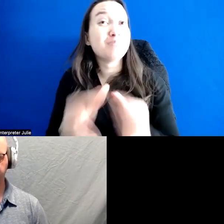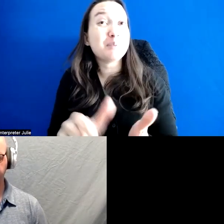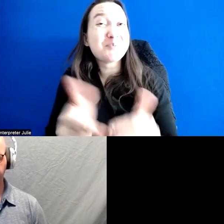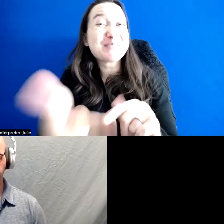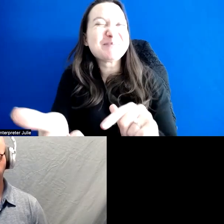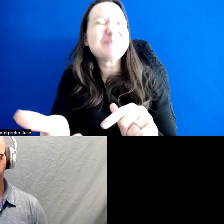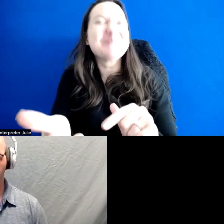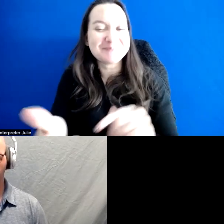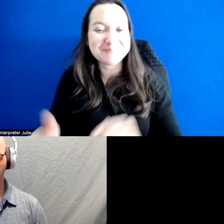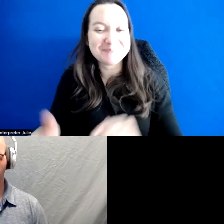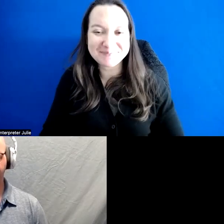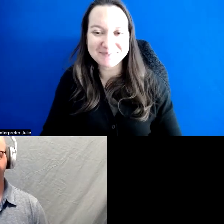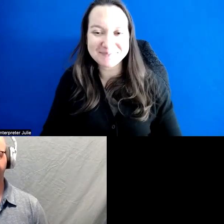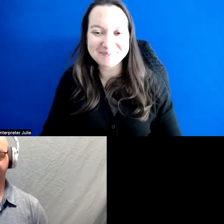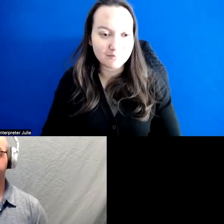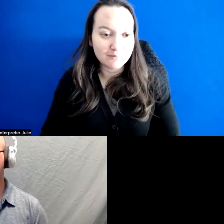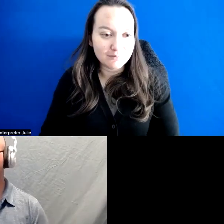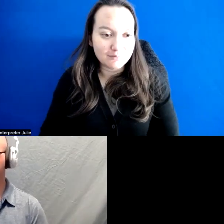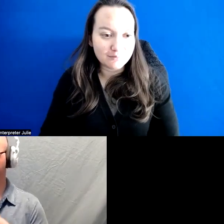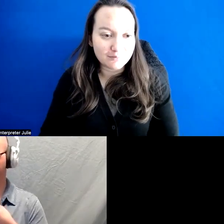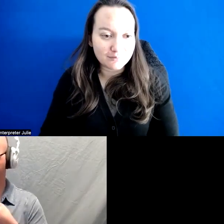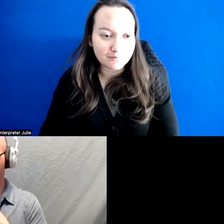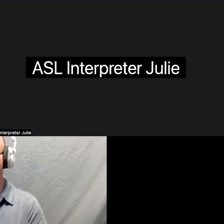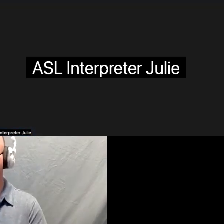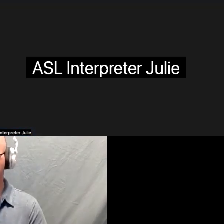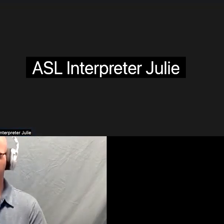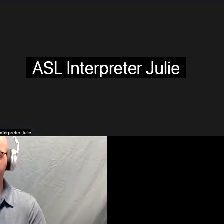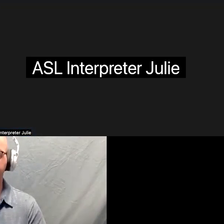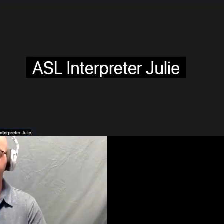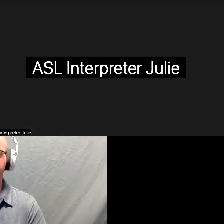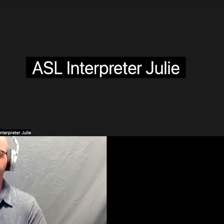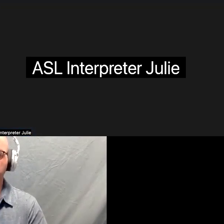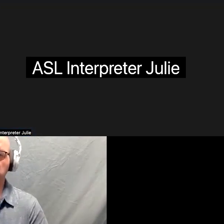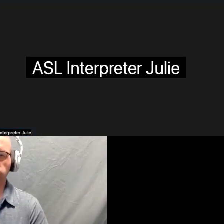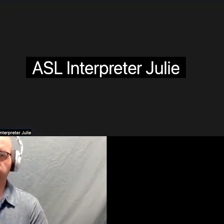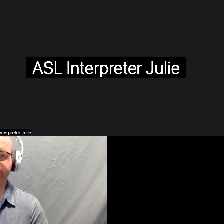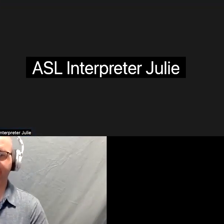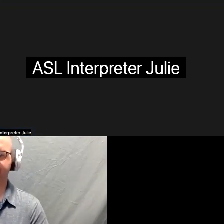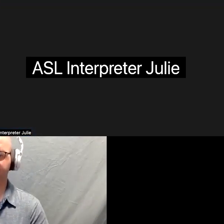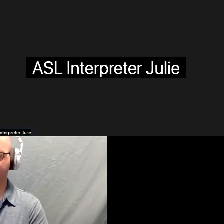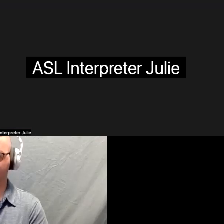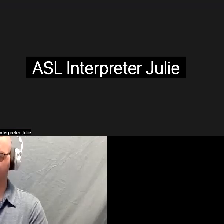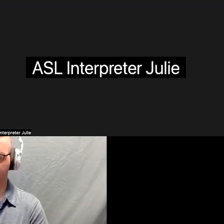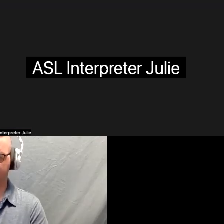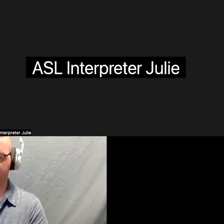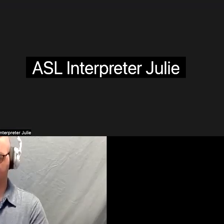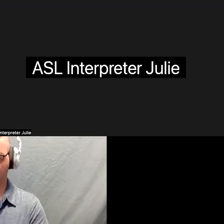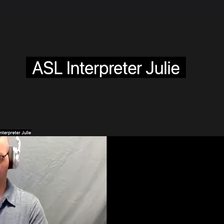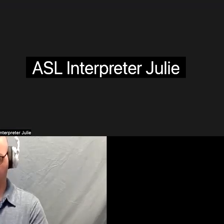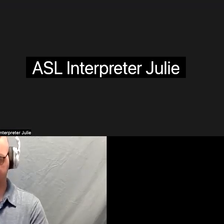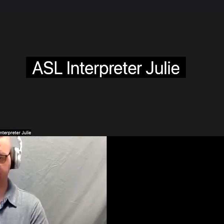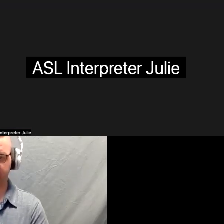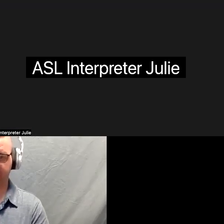Finally, just very recently, one of a gallery in London and people in Canada